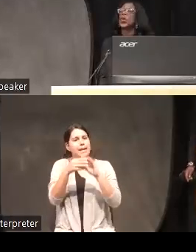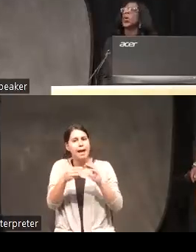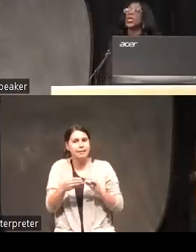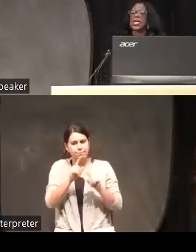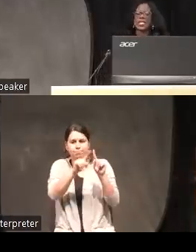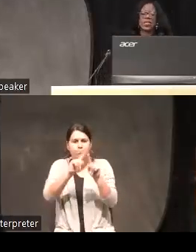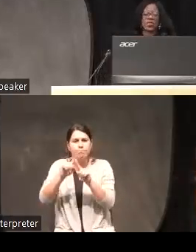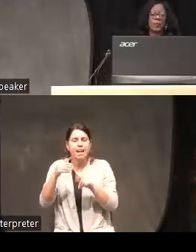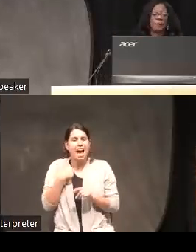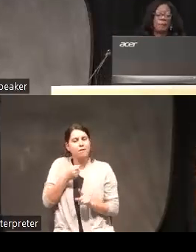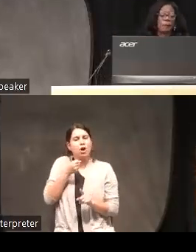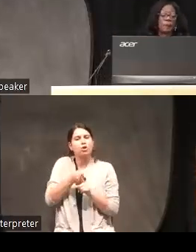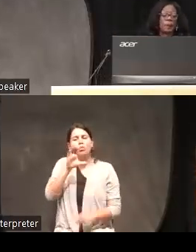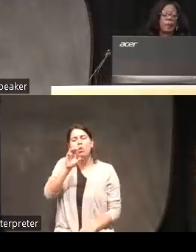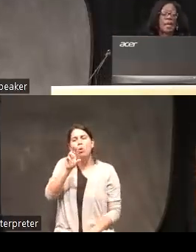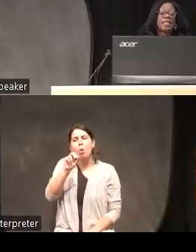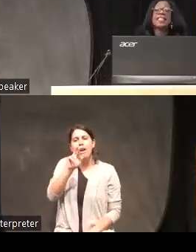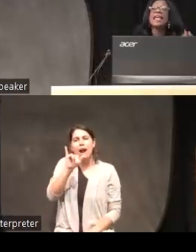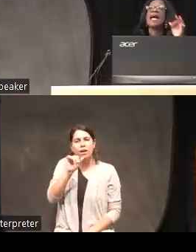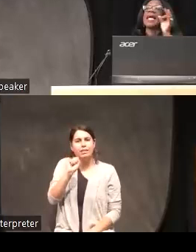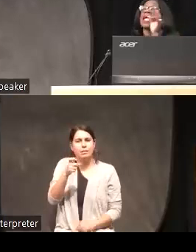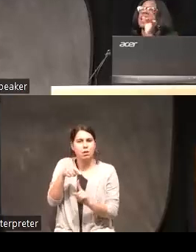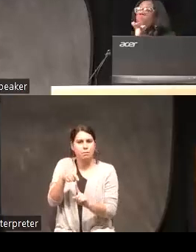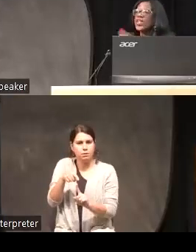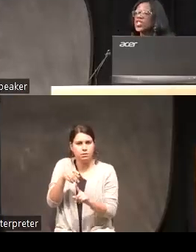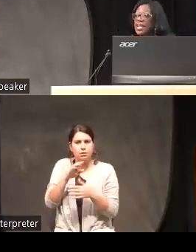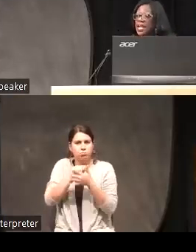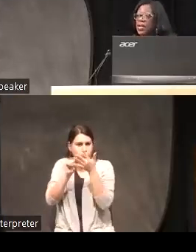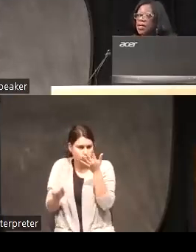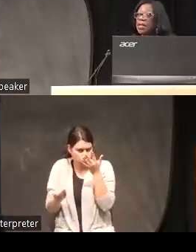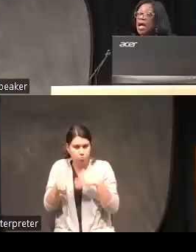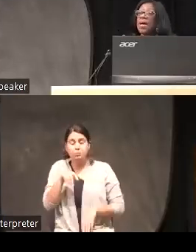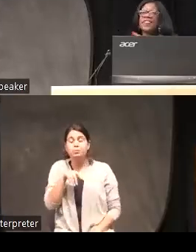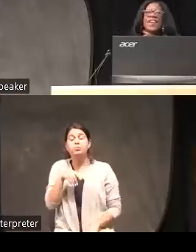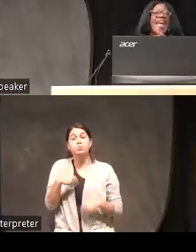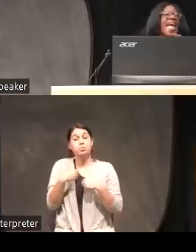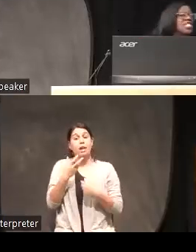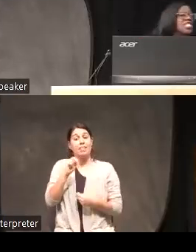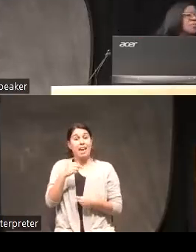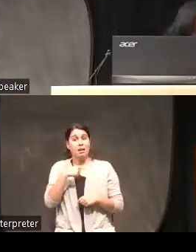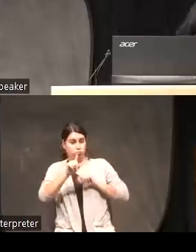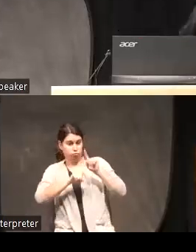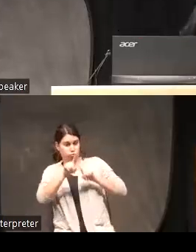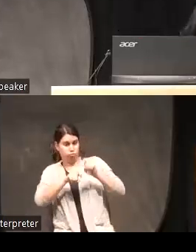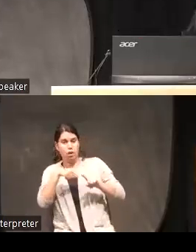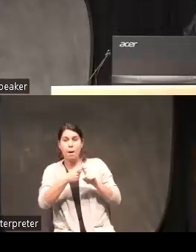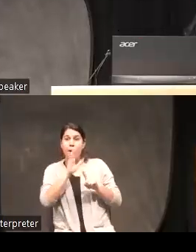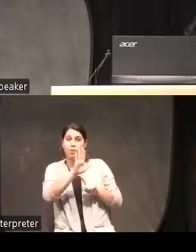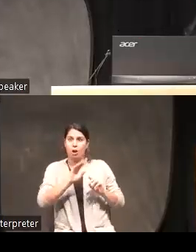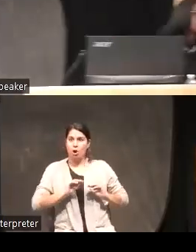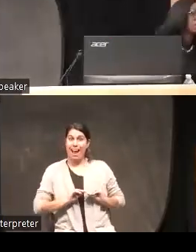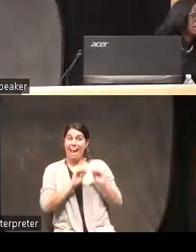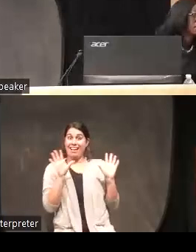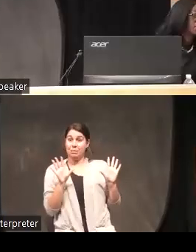acute coronary syndrome. Then they got a questionnaire about their explicit, the